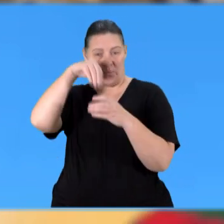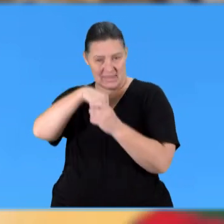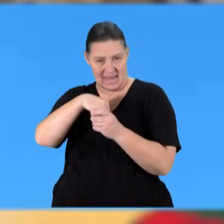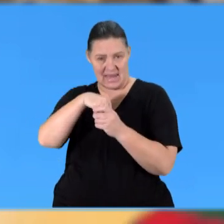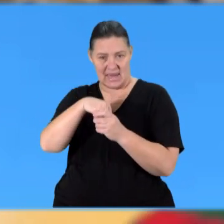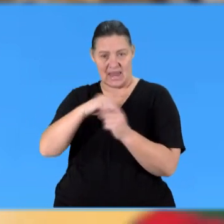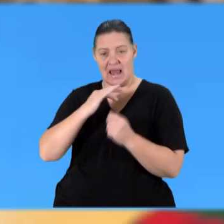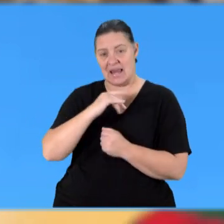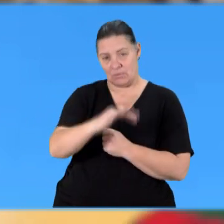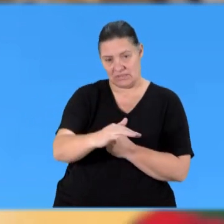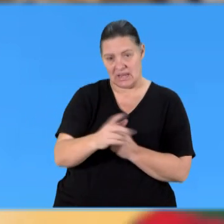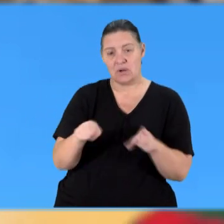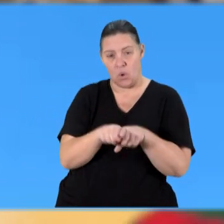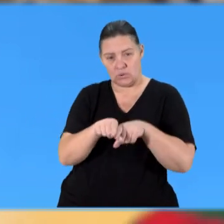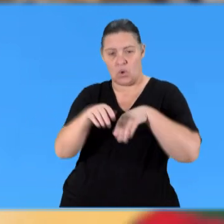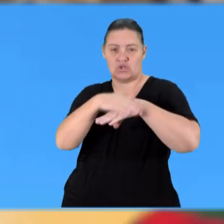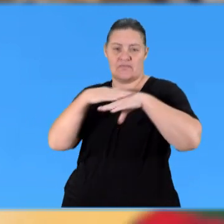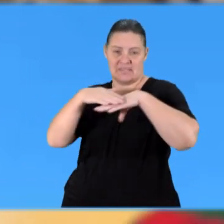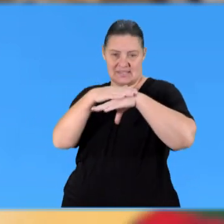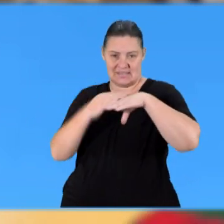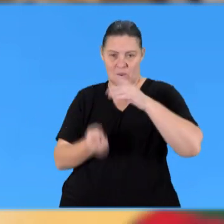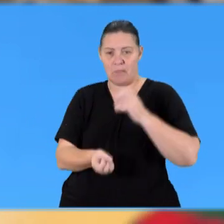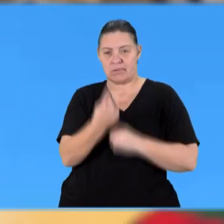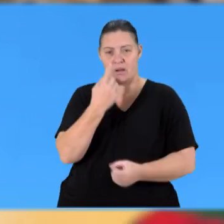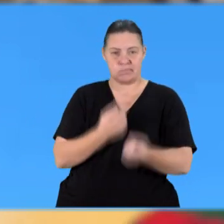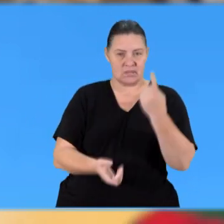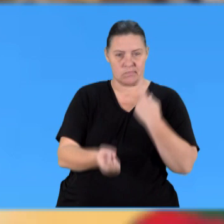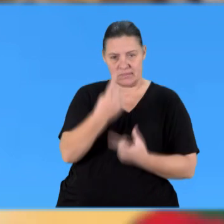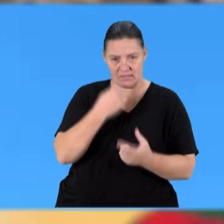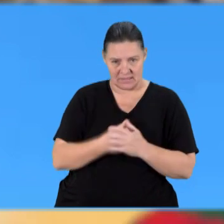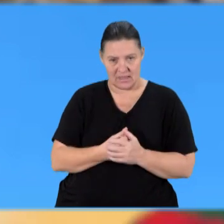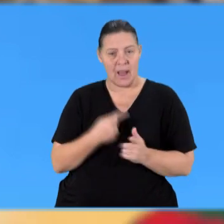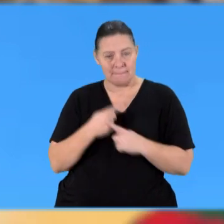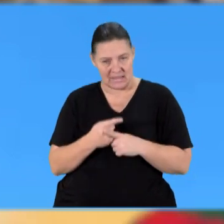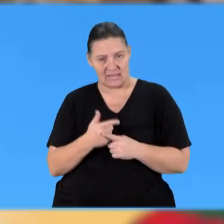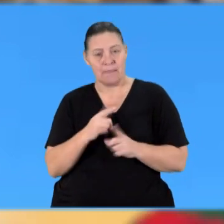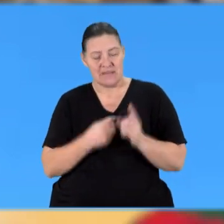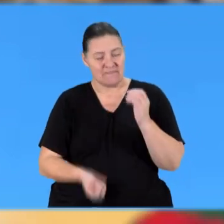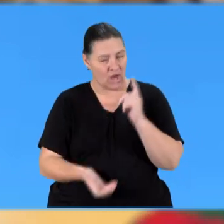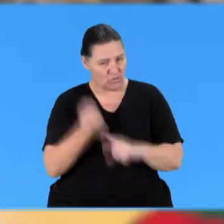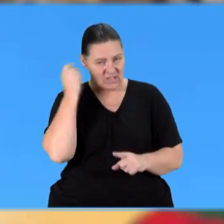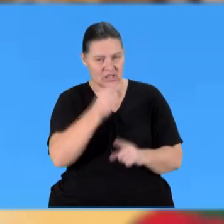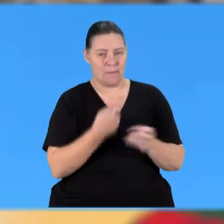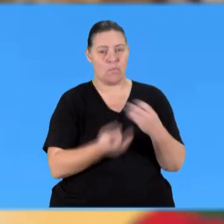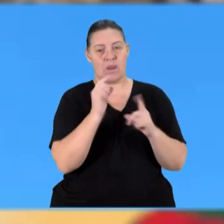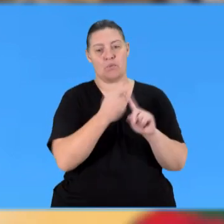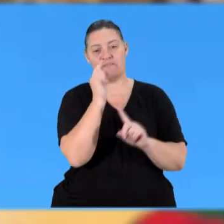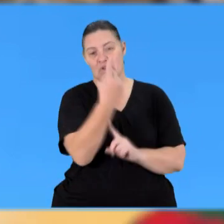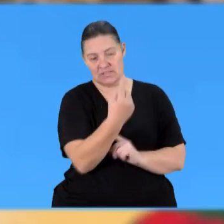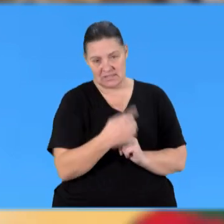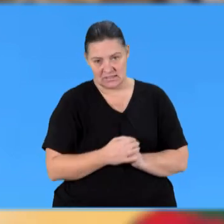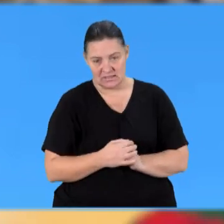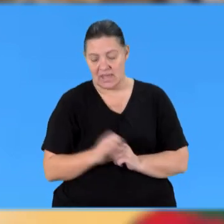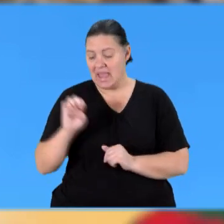it happens within the liquid and also at the surface of the liquid. However, the liquid must reach its boiling